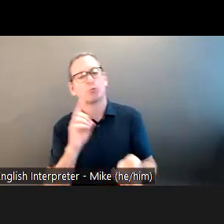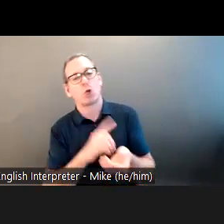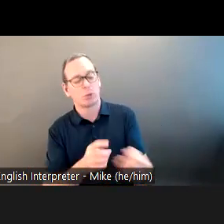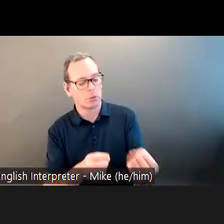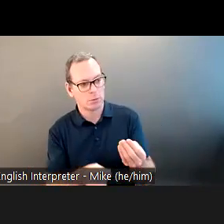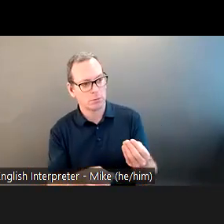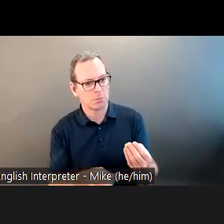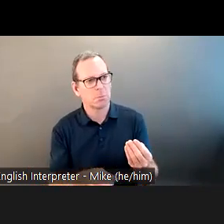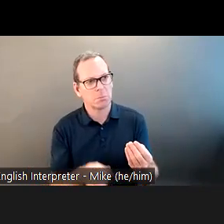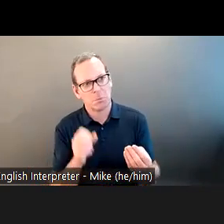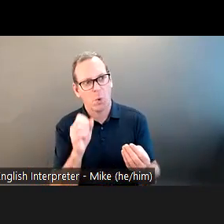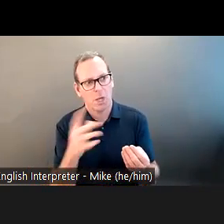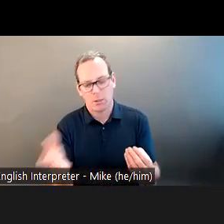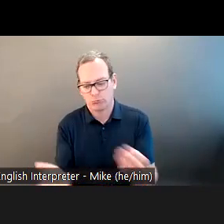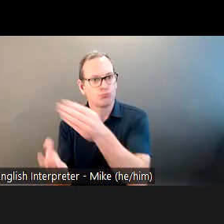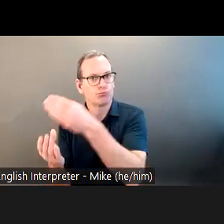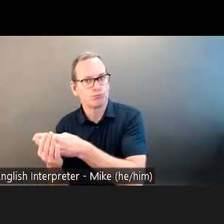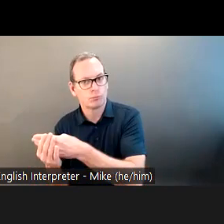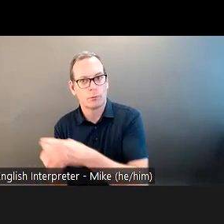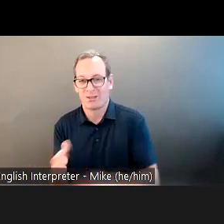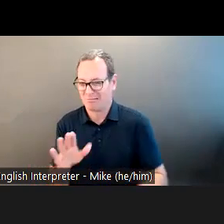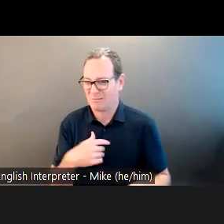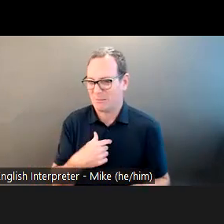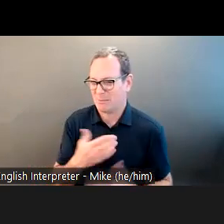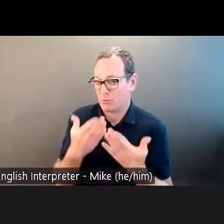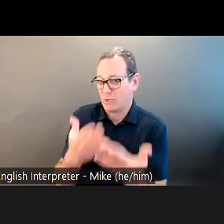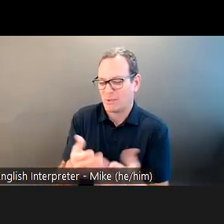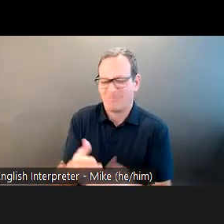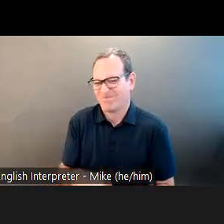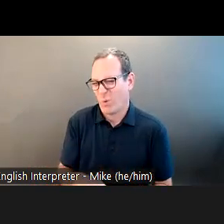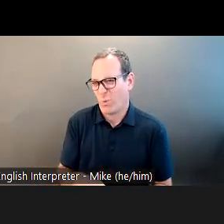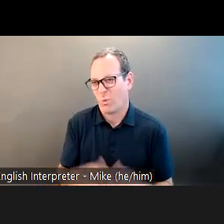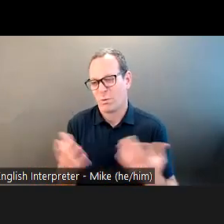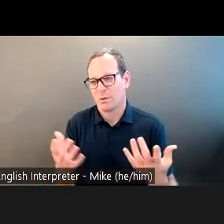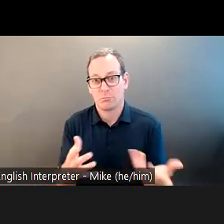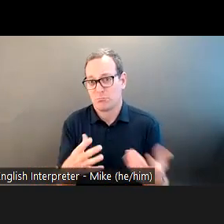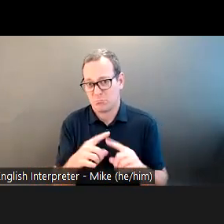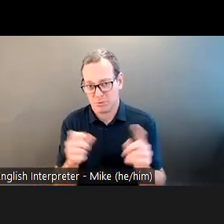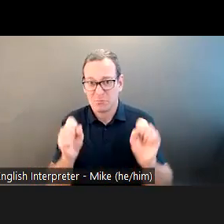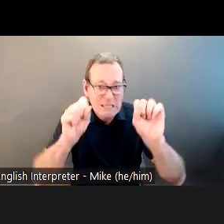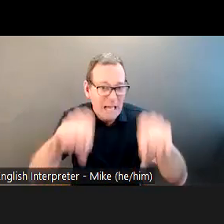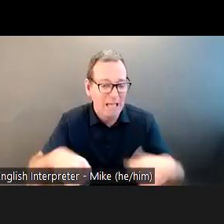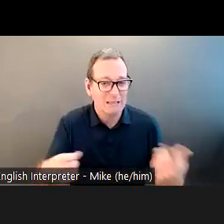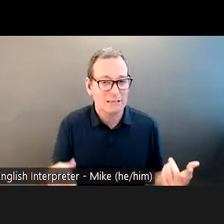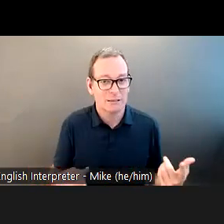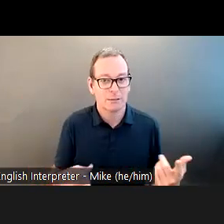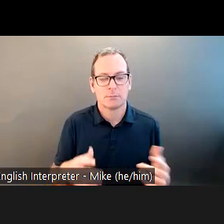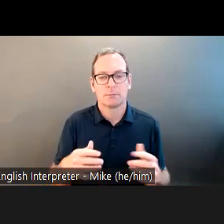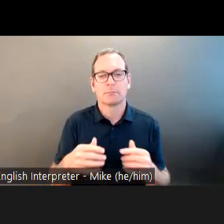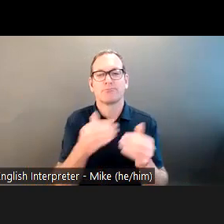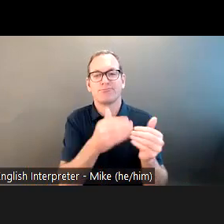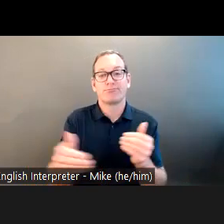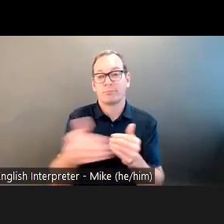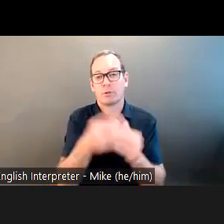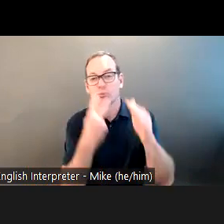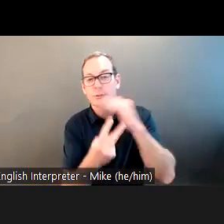think that's necessarily a great option, but I mean, there's nothing to stop you from doing an advance directive and hope that people actually